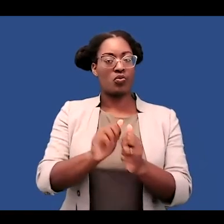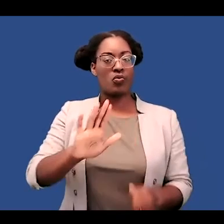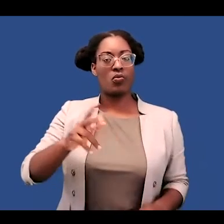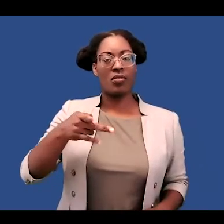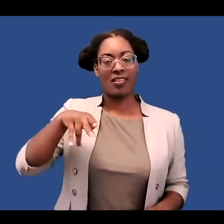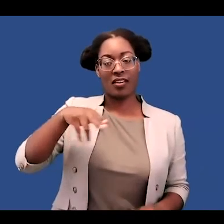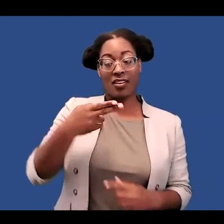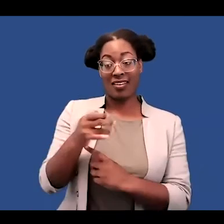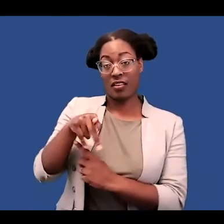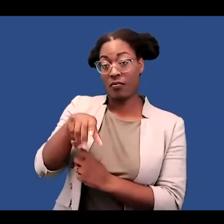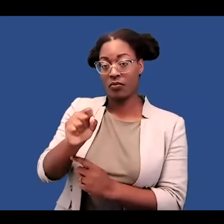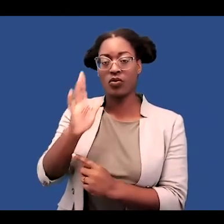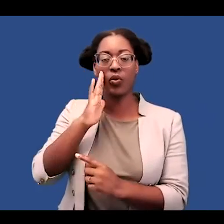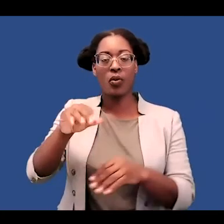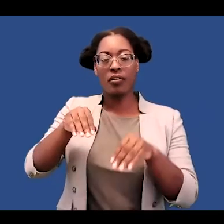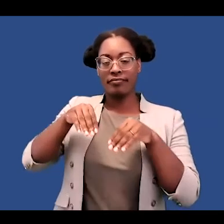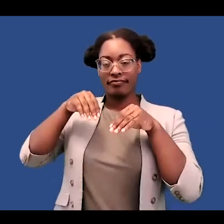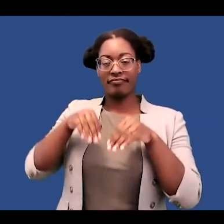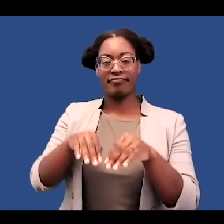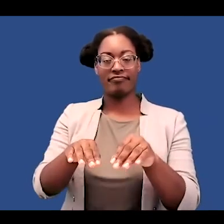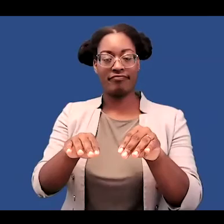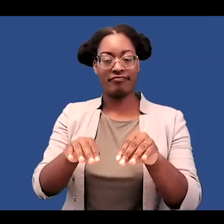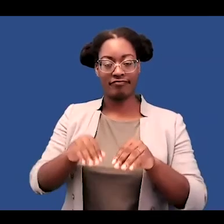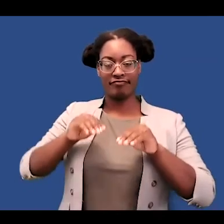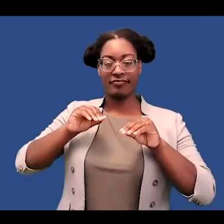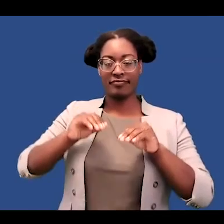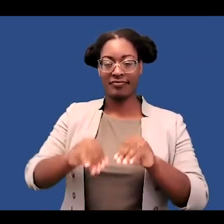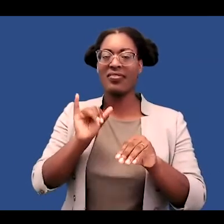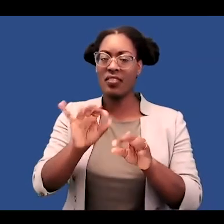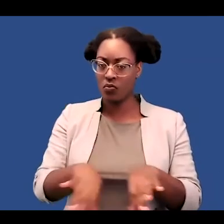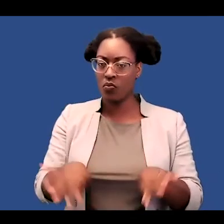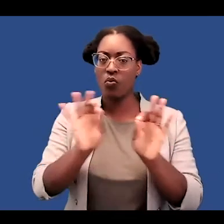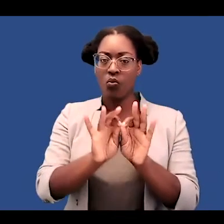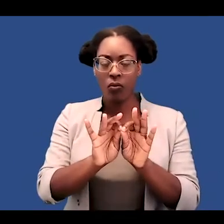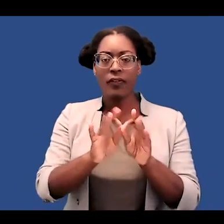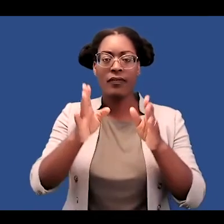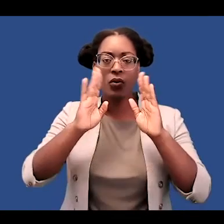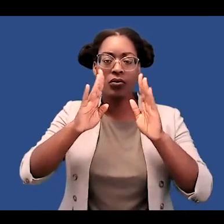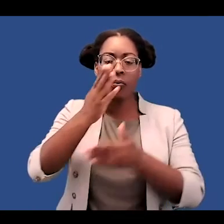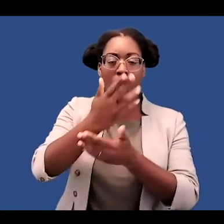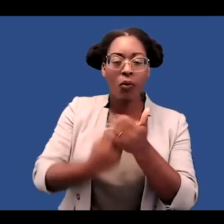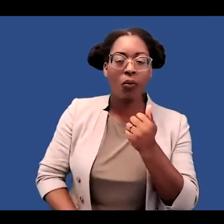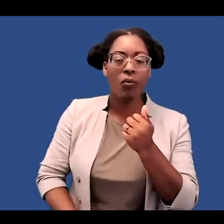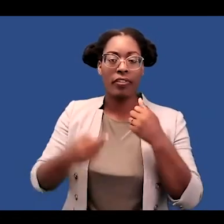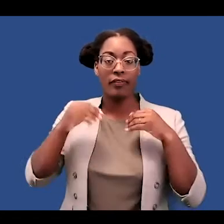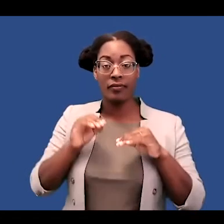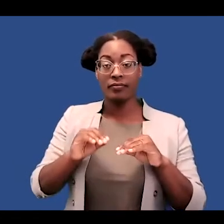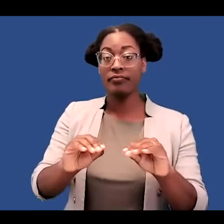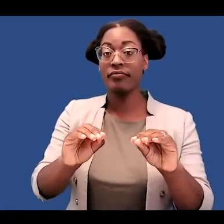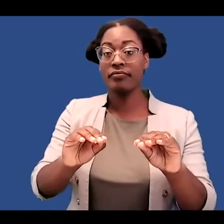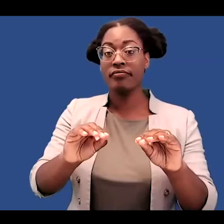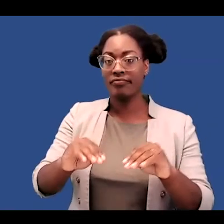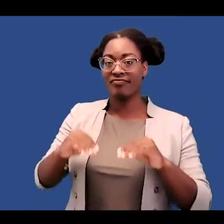hips. The push of your hips forward is just as important as your push of the hips going back. The next method I would